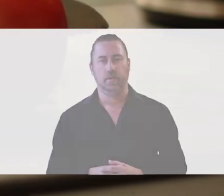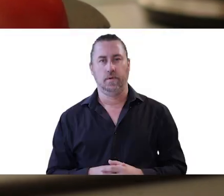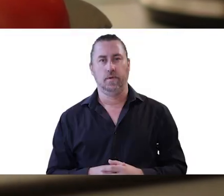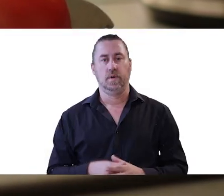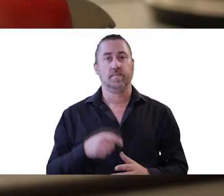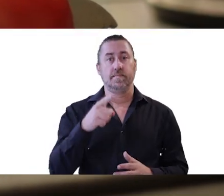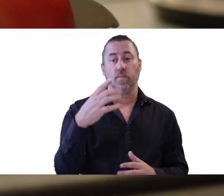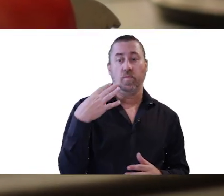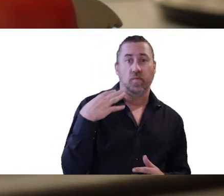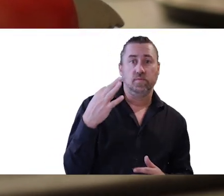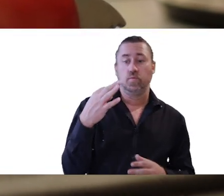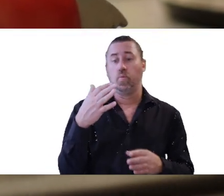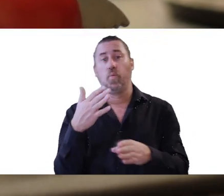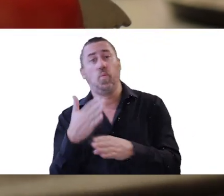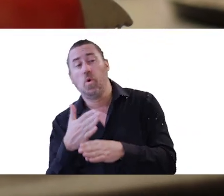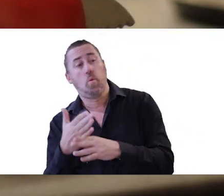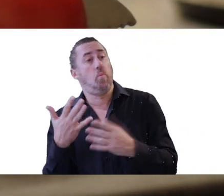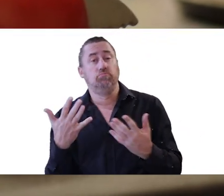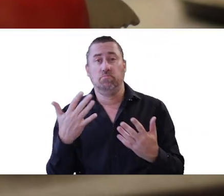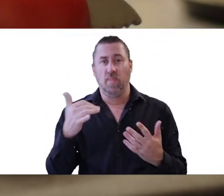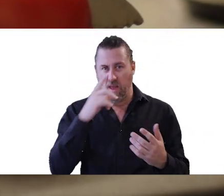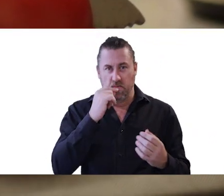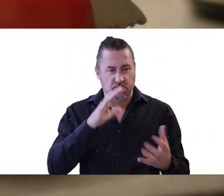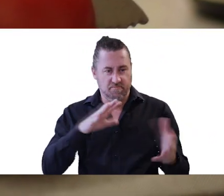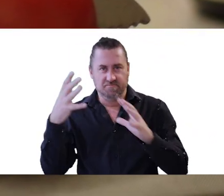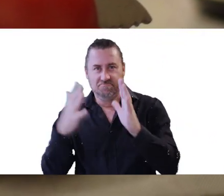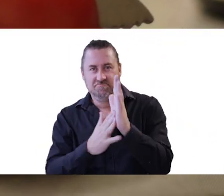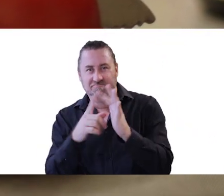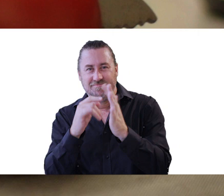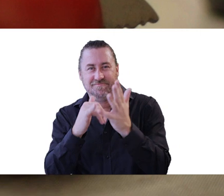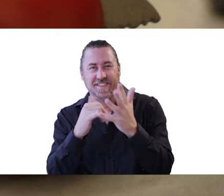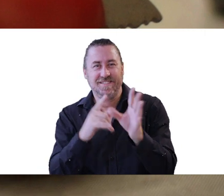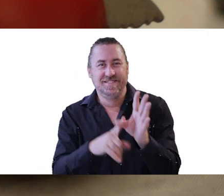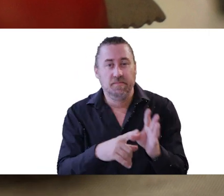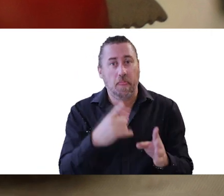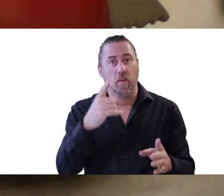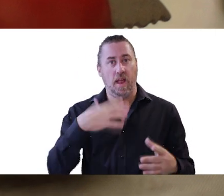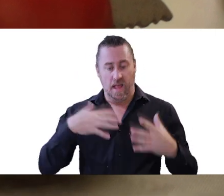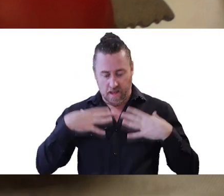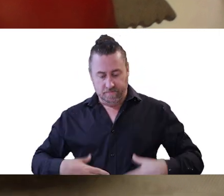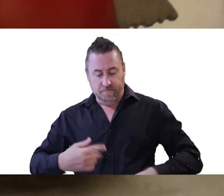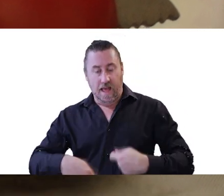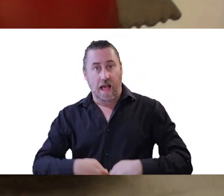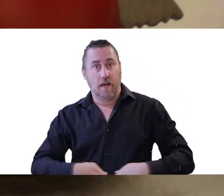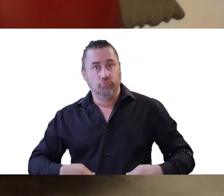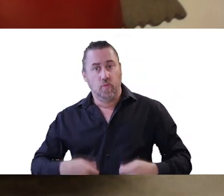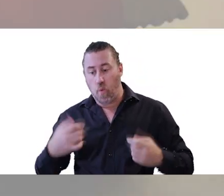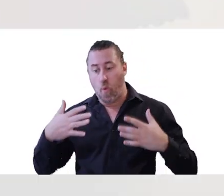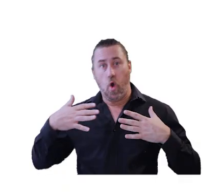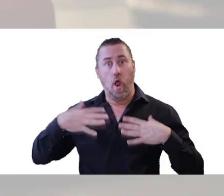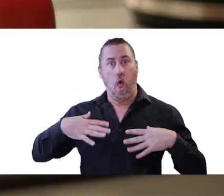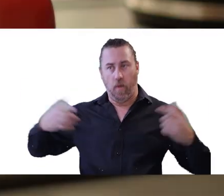Your volunteer or work role might be something that is messy. You might be asked to wear an apron or other clothes to cover your